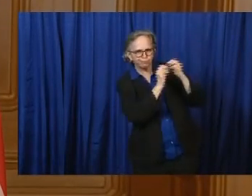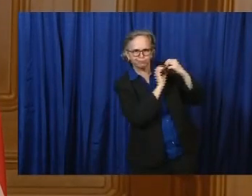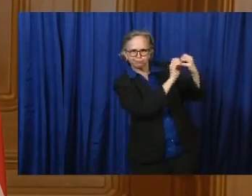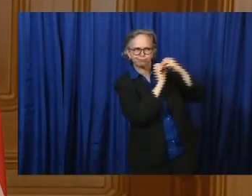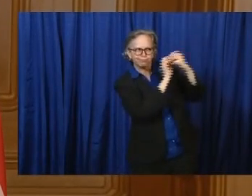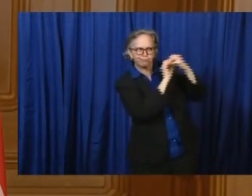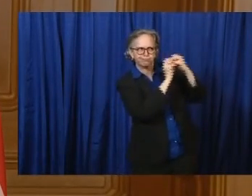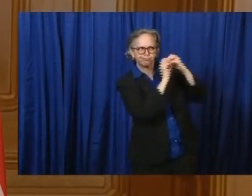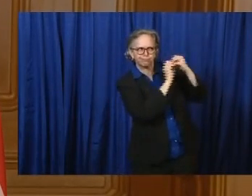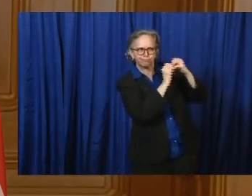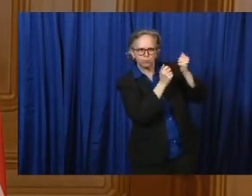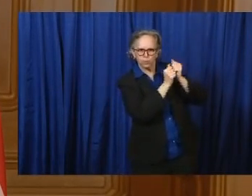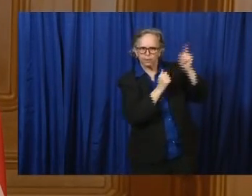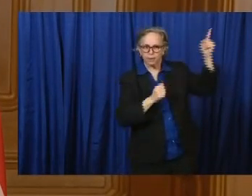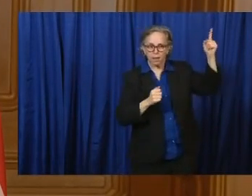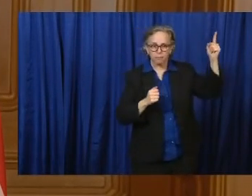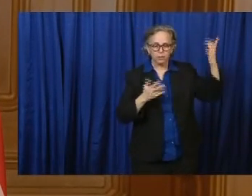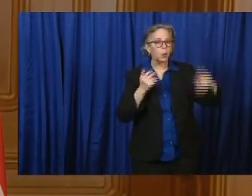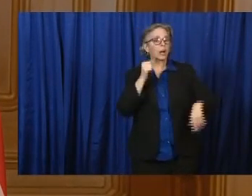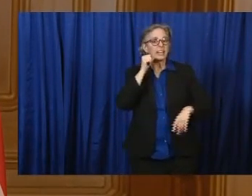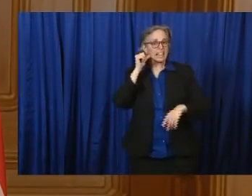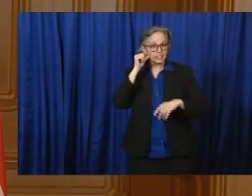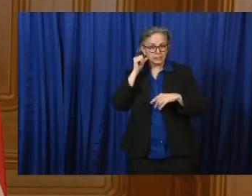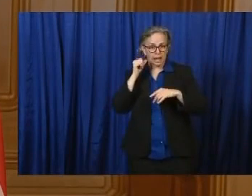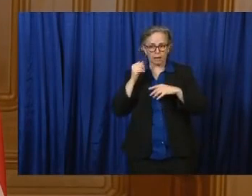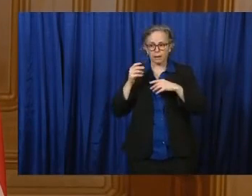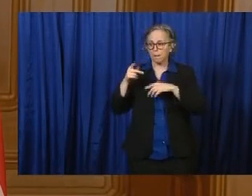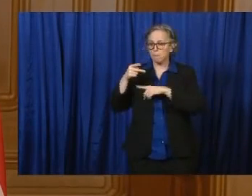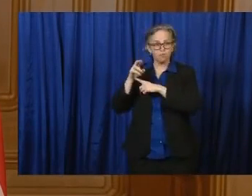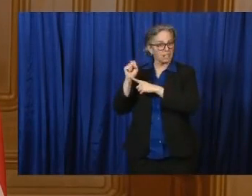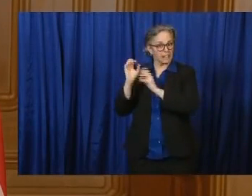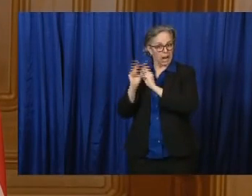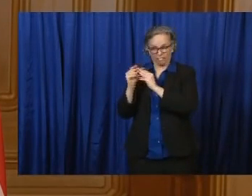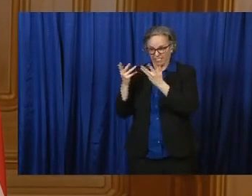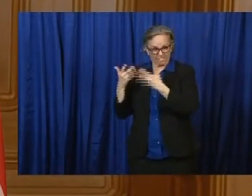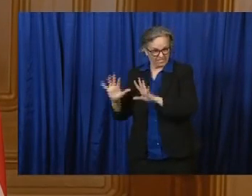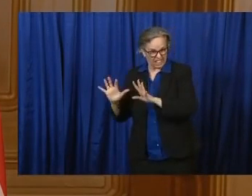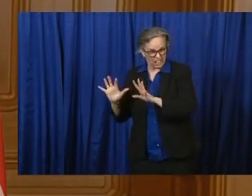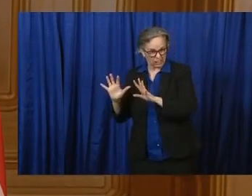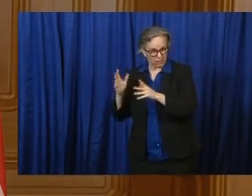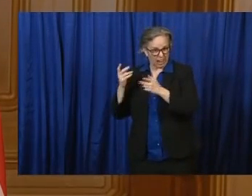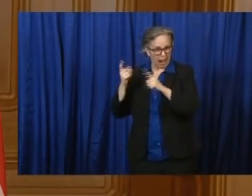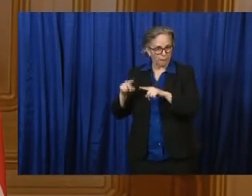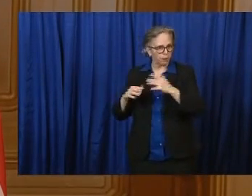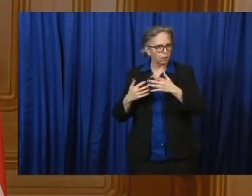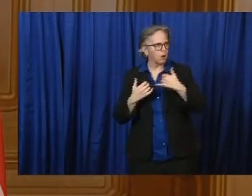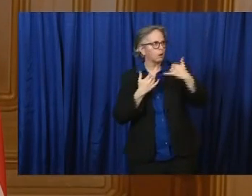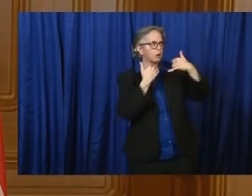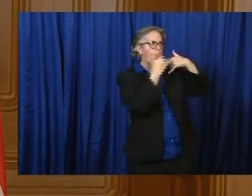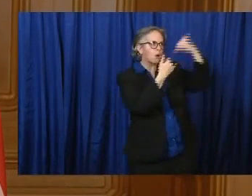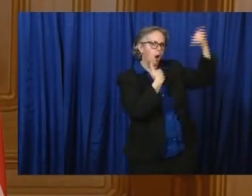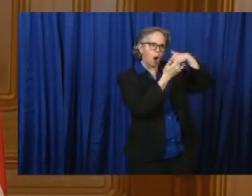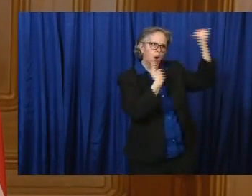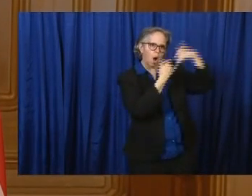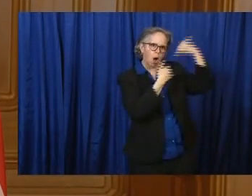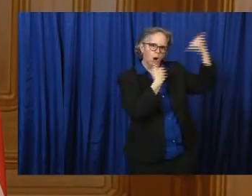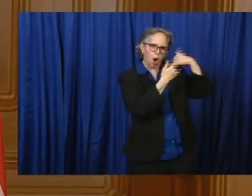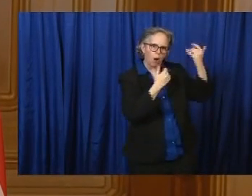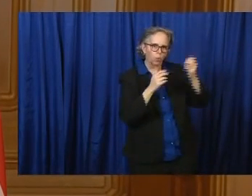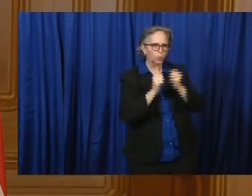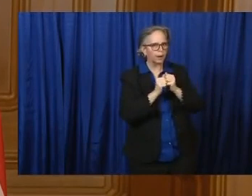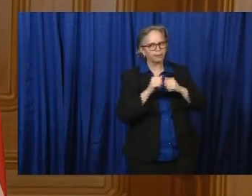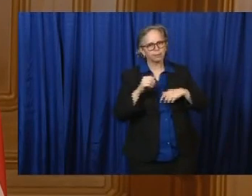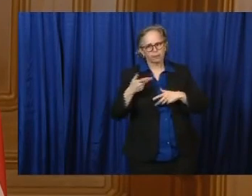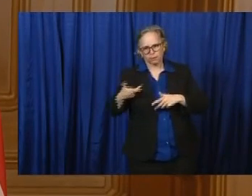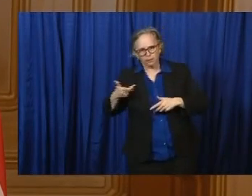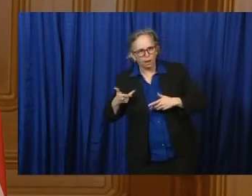our press conference yesterday afternoon, was a lot of calls back and forth between the FDA and Battelle. They